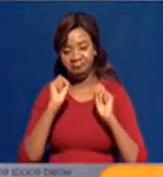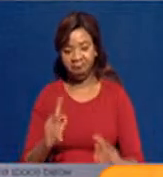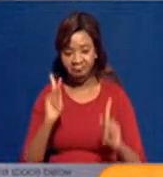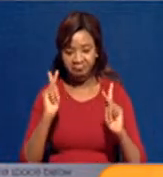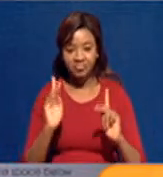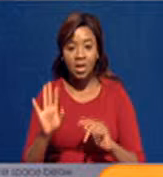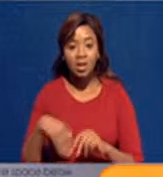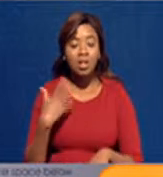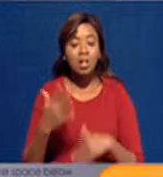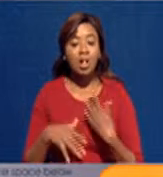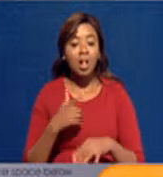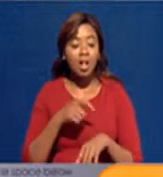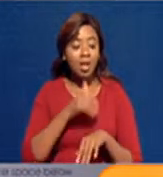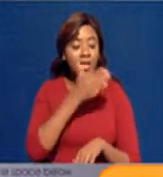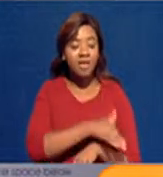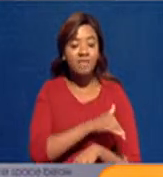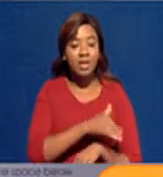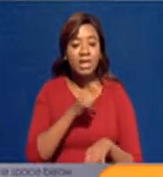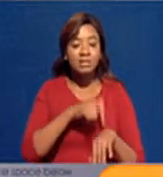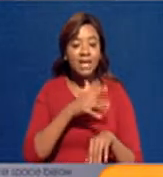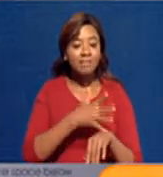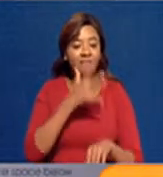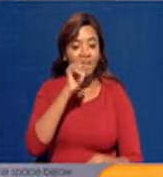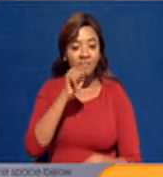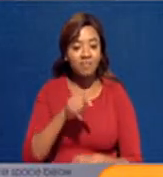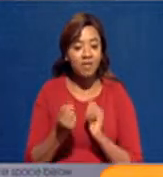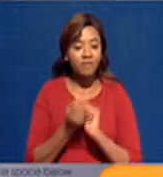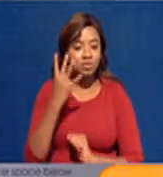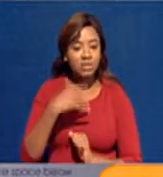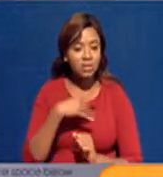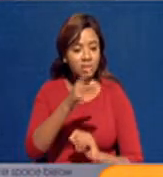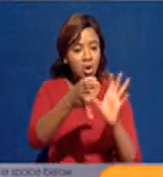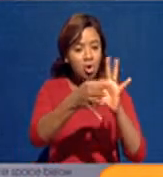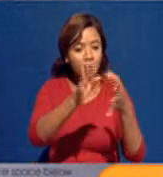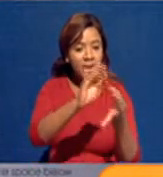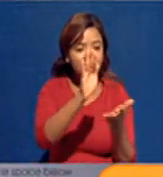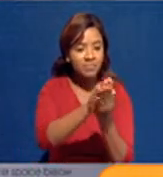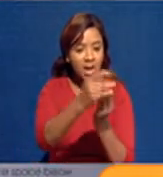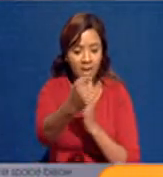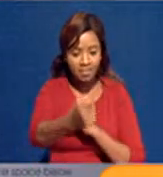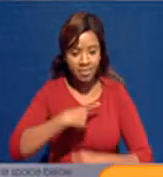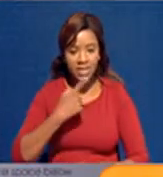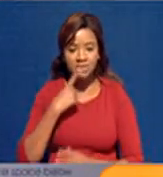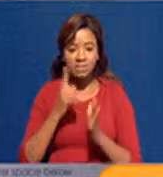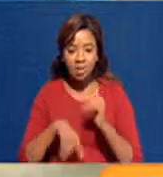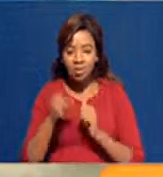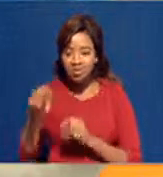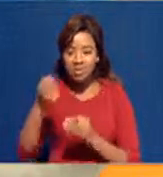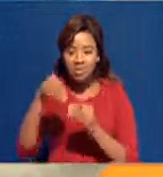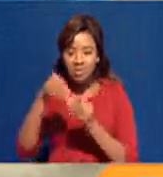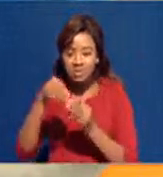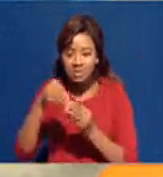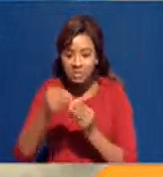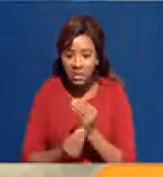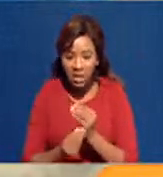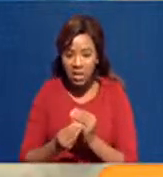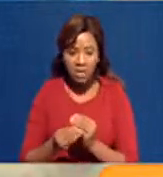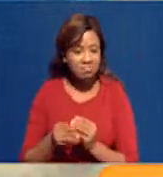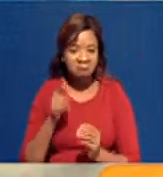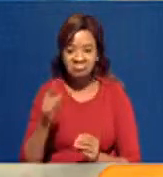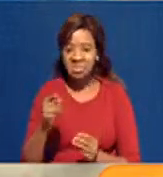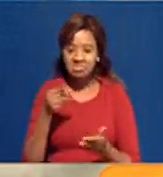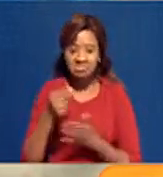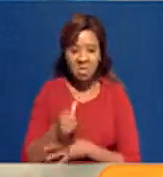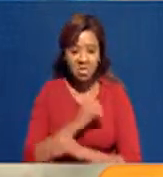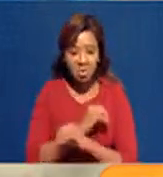around 5:14, mi nikaona message from COP. A check number 88 deposited in your account has been